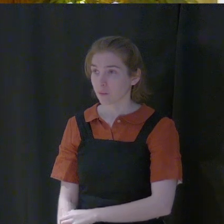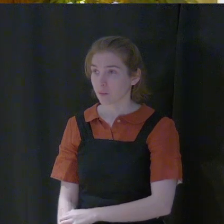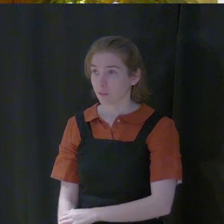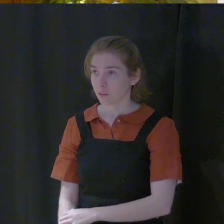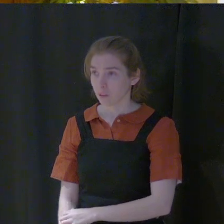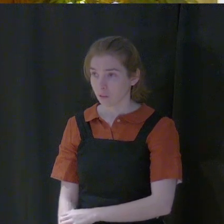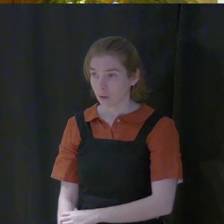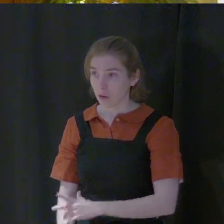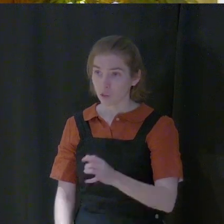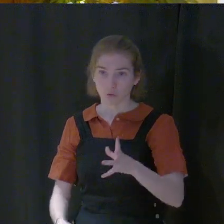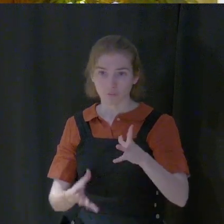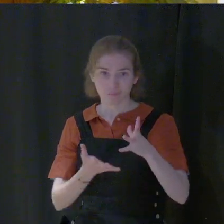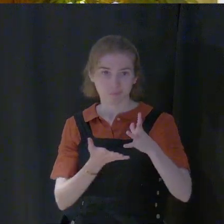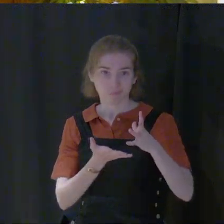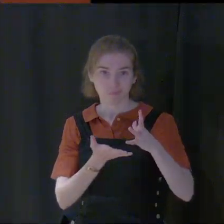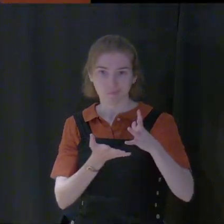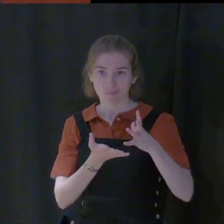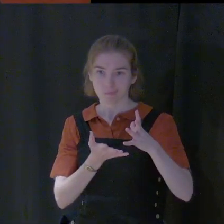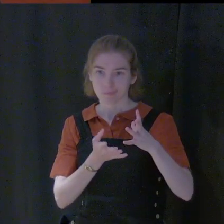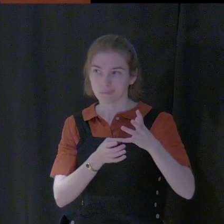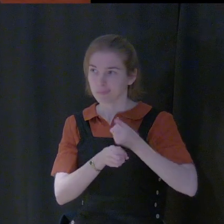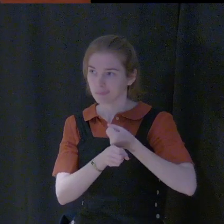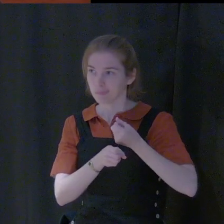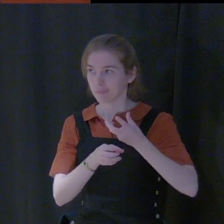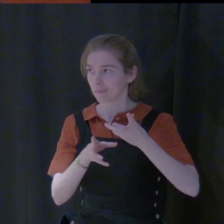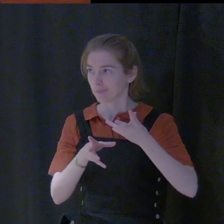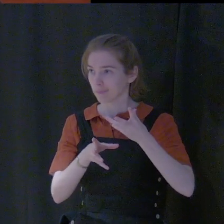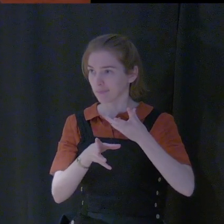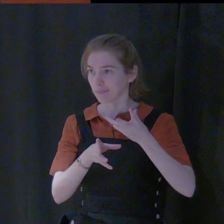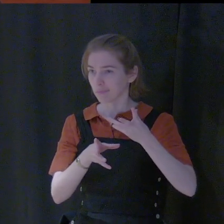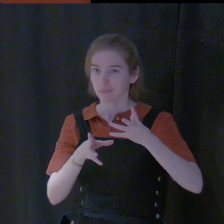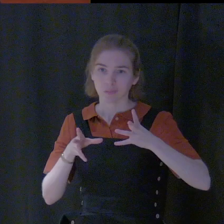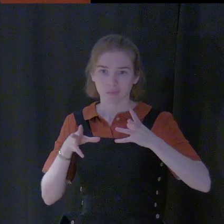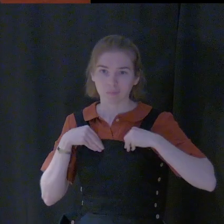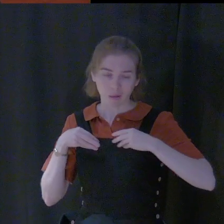are you a consumer or are you a contributor to church?